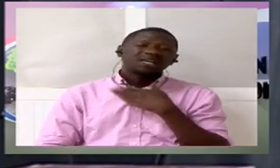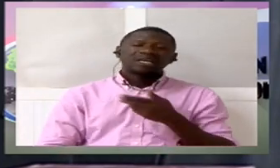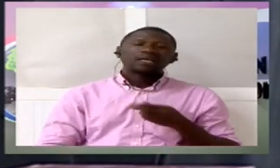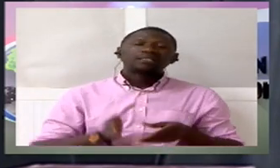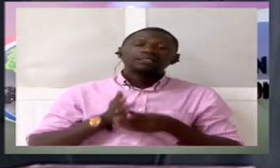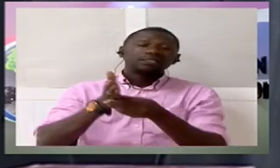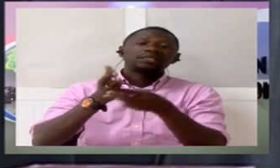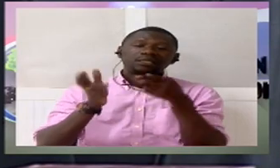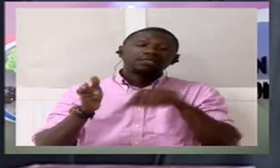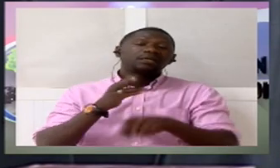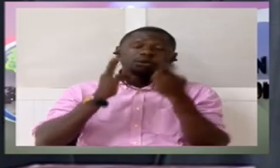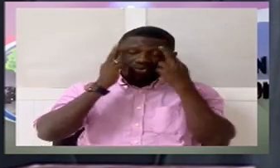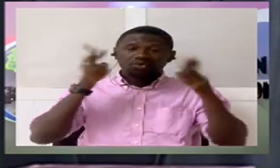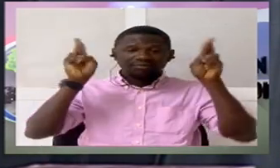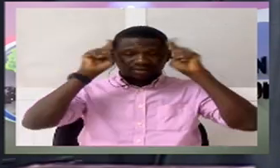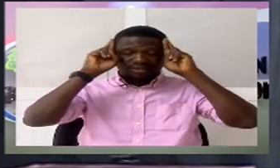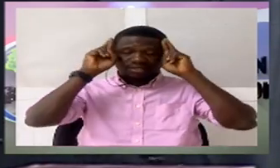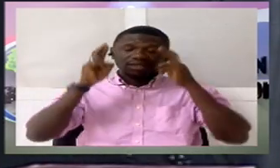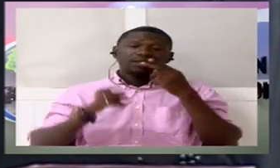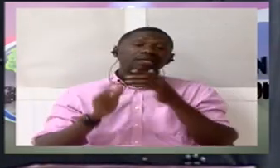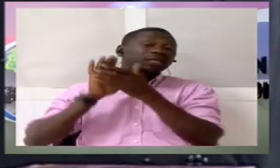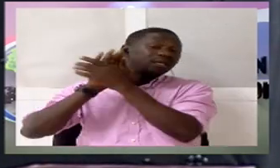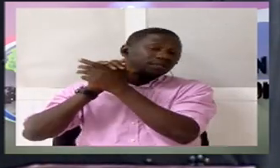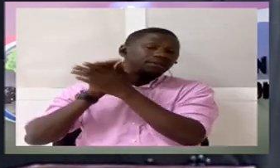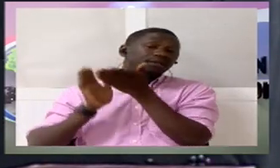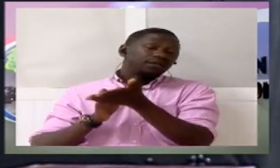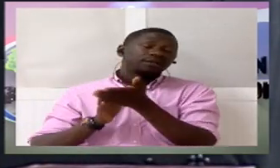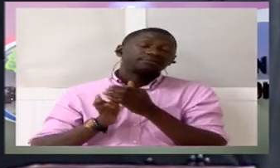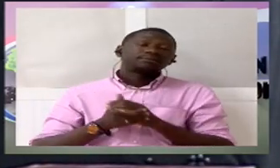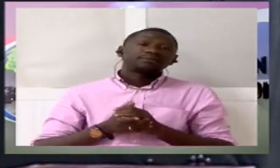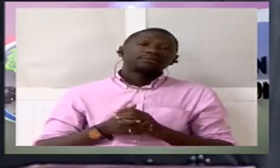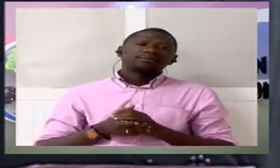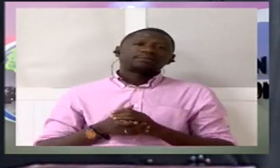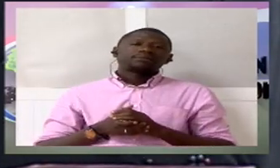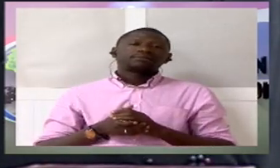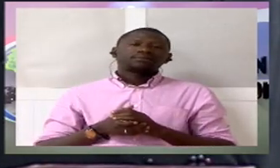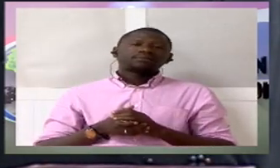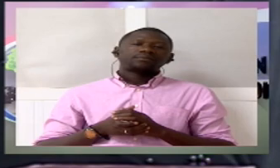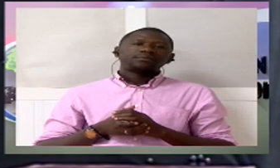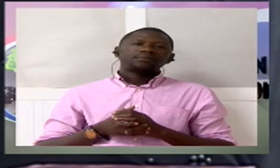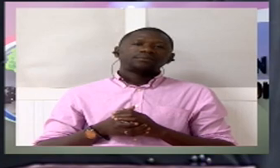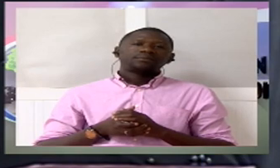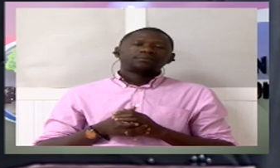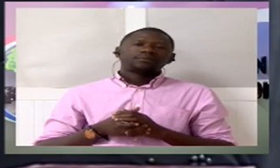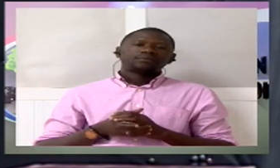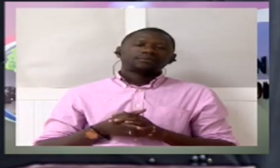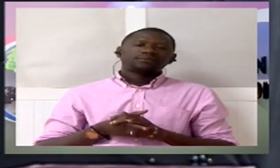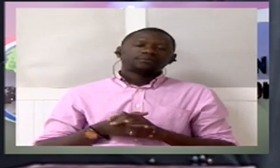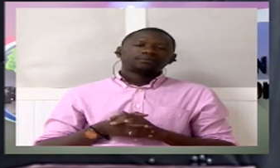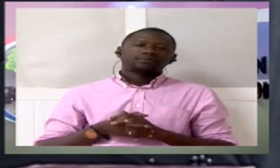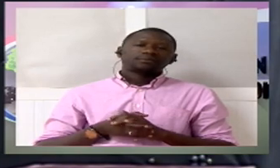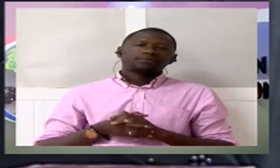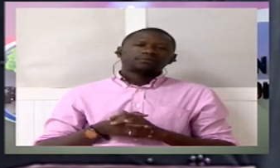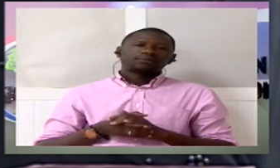While he was leading them in that school, Aning Gaddafi la molu hadamaya dunte hadamaya